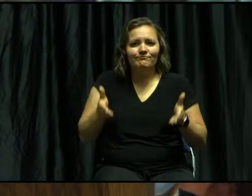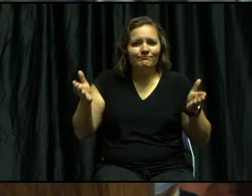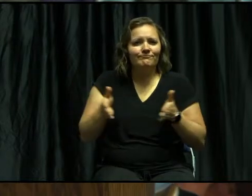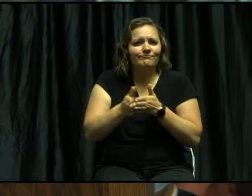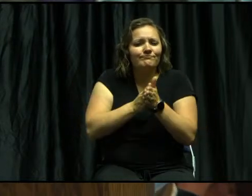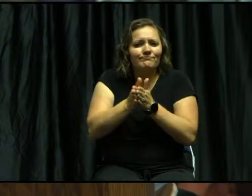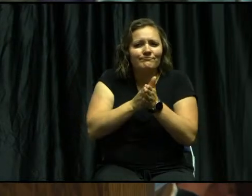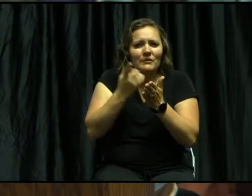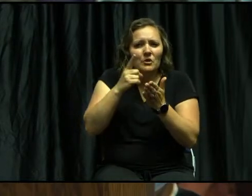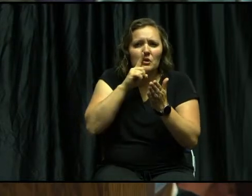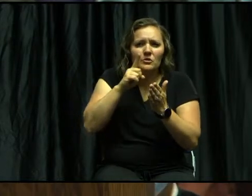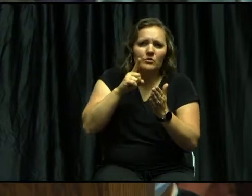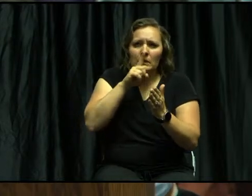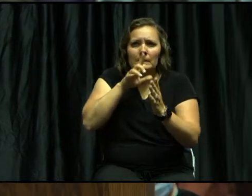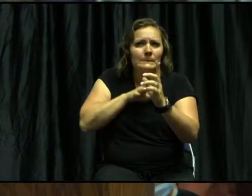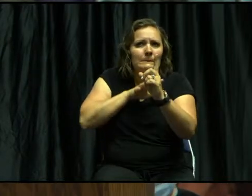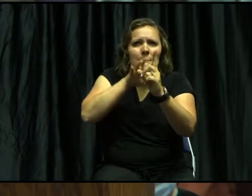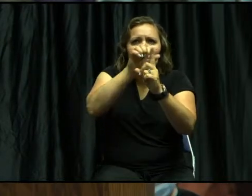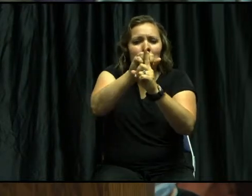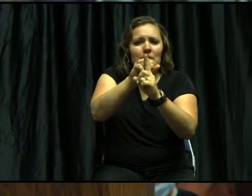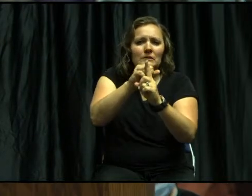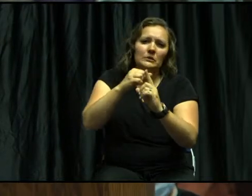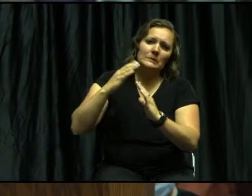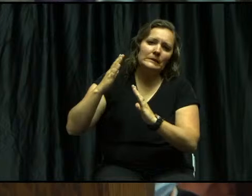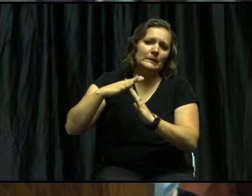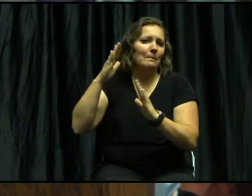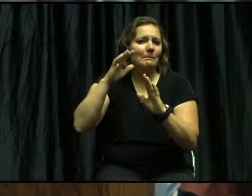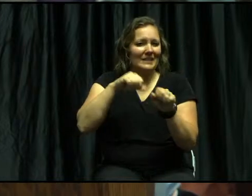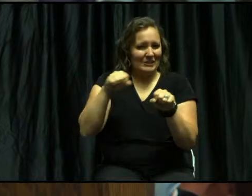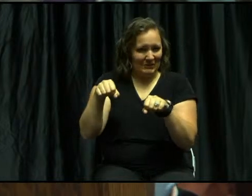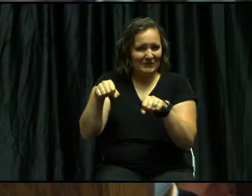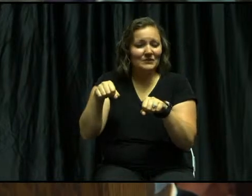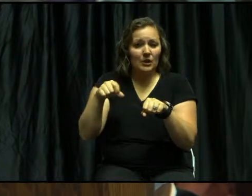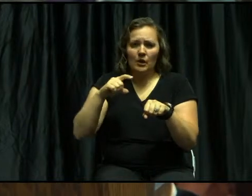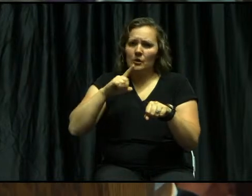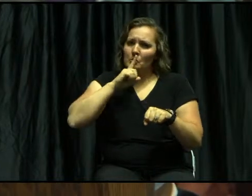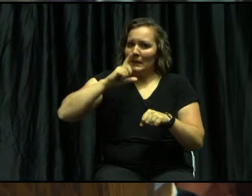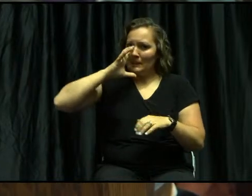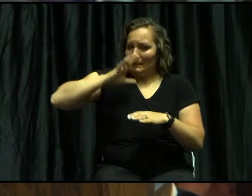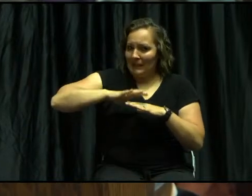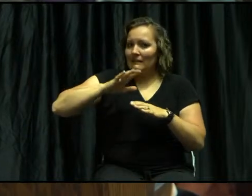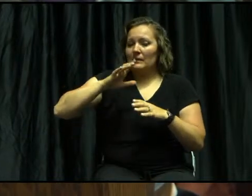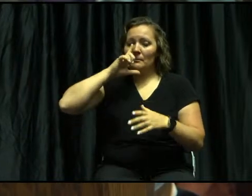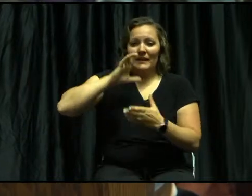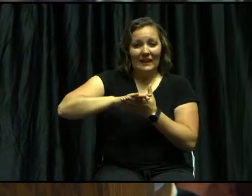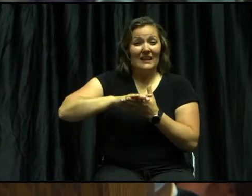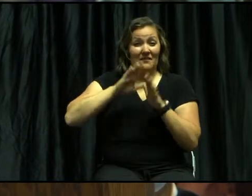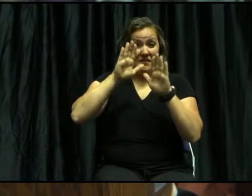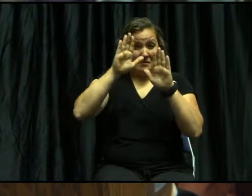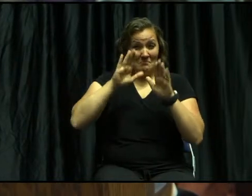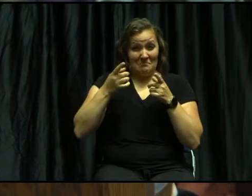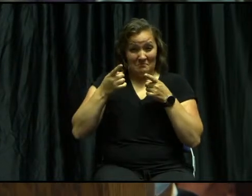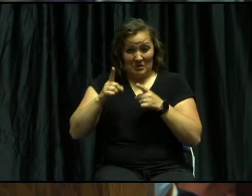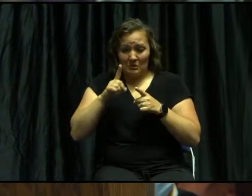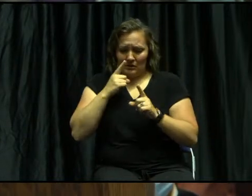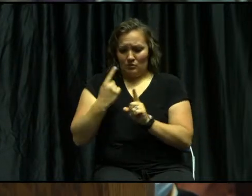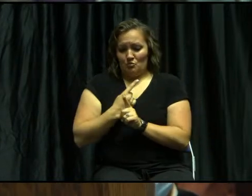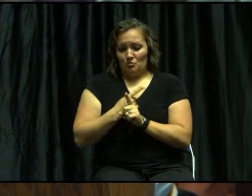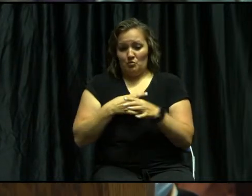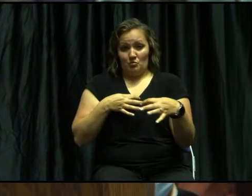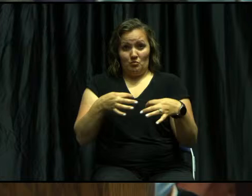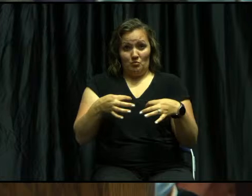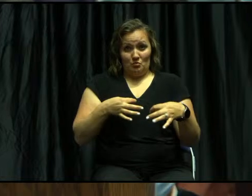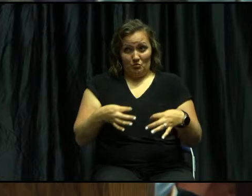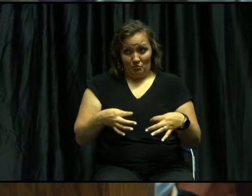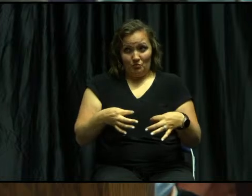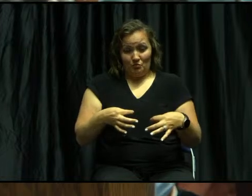aspire to your highest potential. I really believe miracle is an appropriate description of my adventure